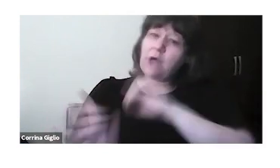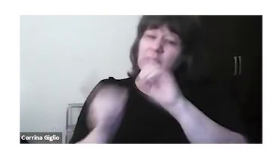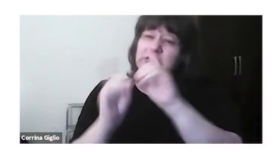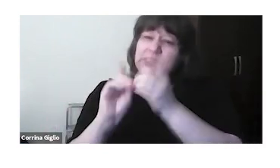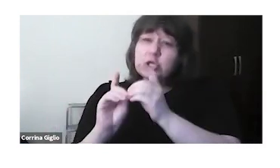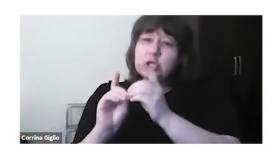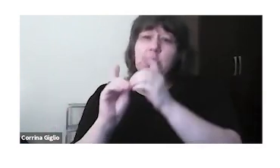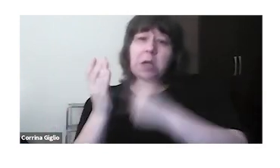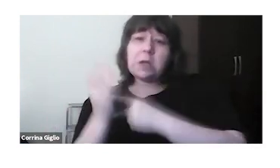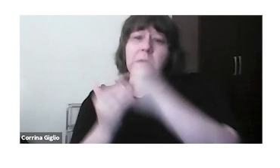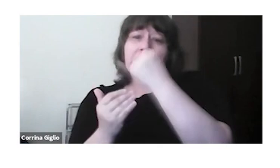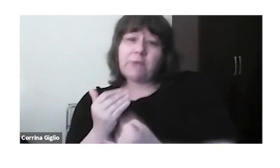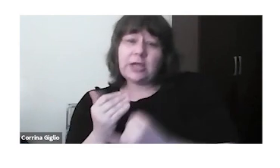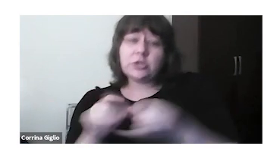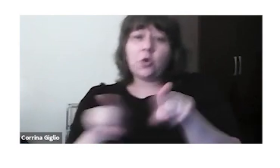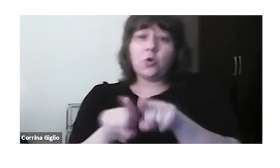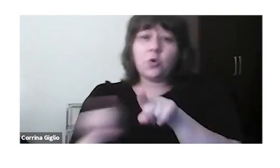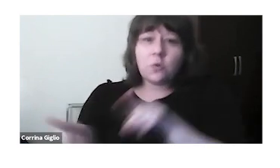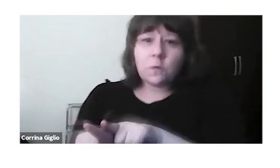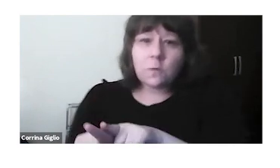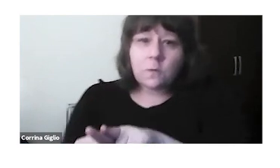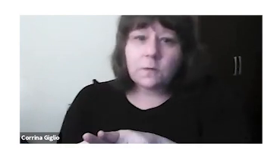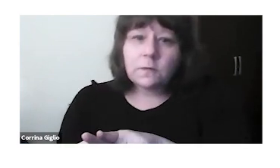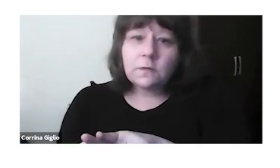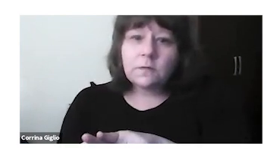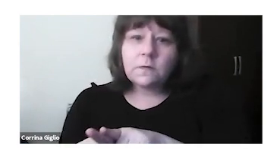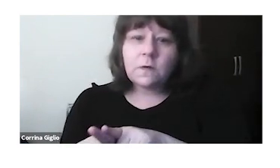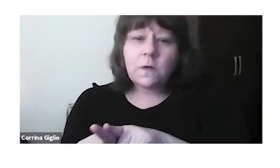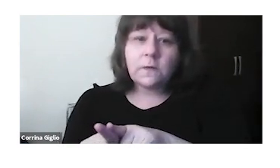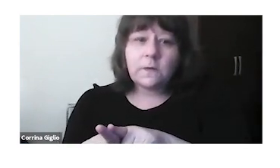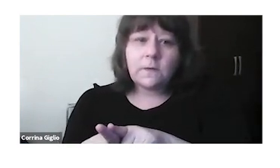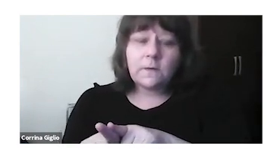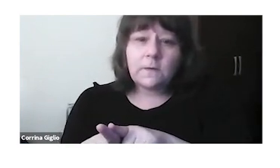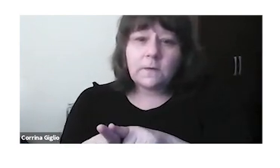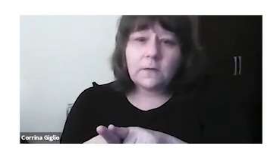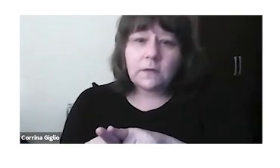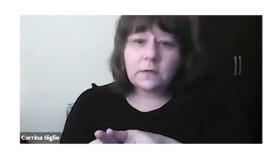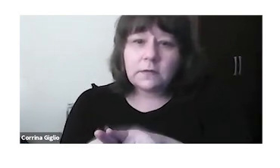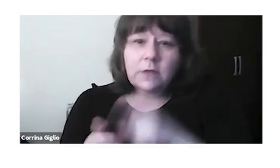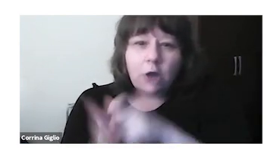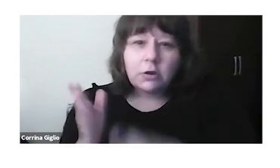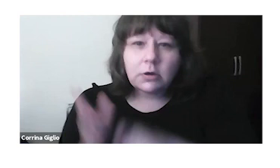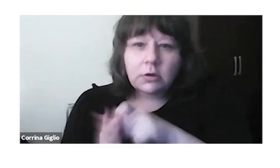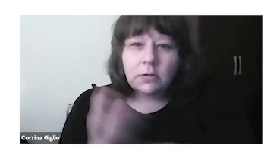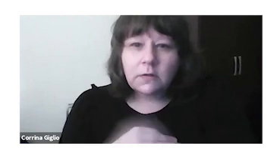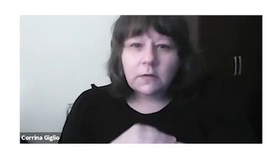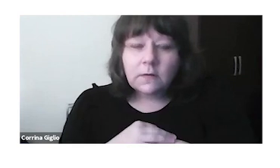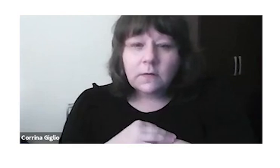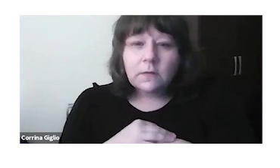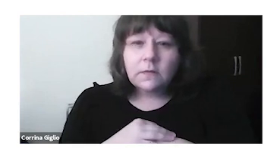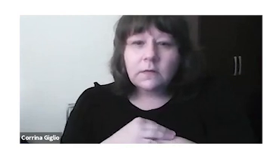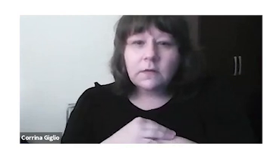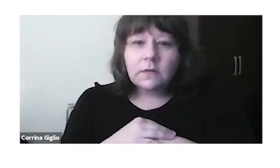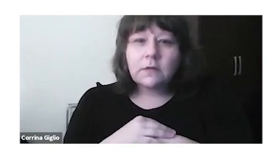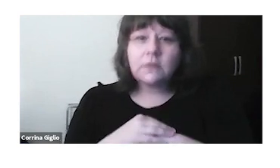project called Fashioning the Self in Slavery and Freedom, and I explore the dress of enslaved people. So feel free to check out